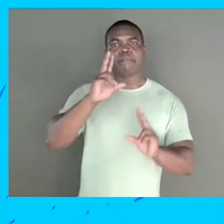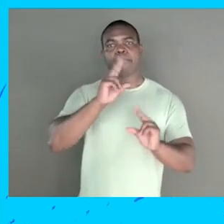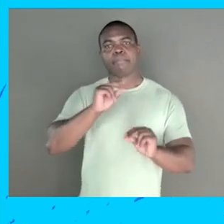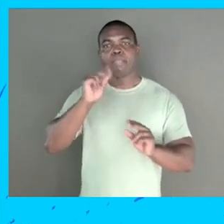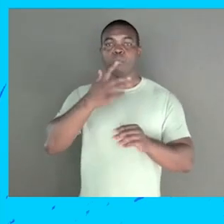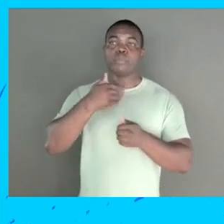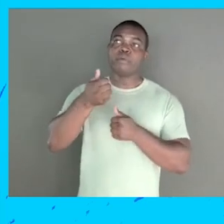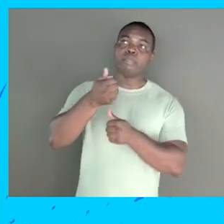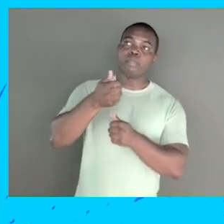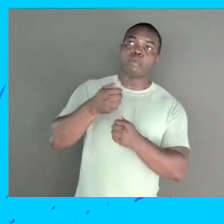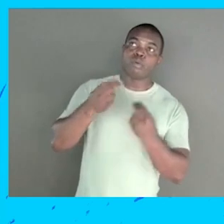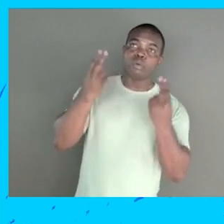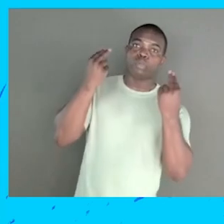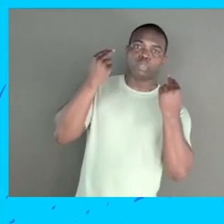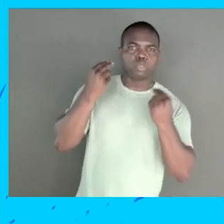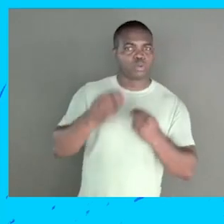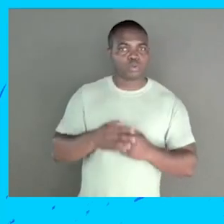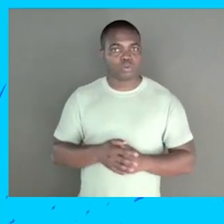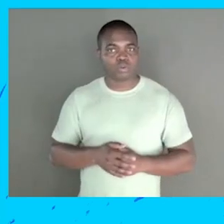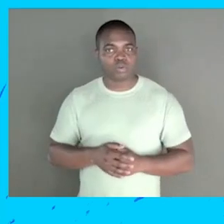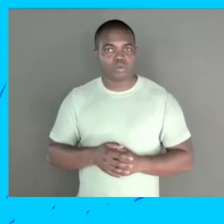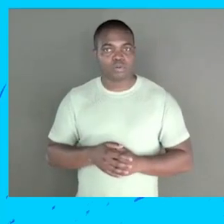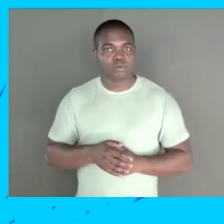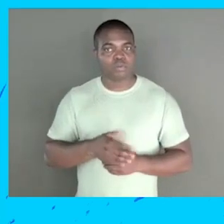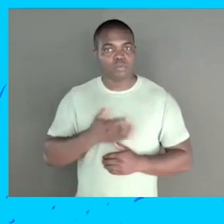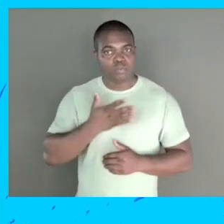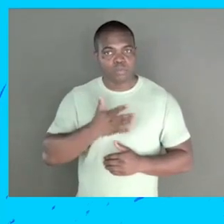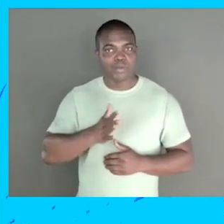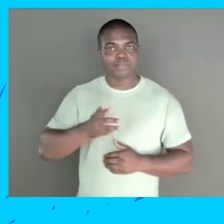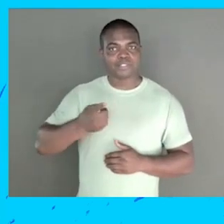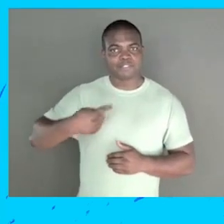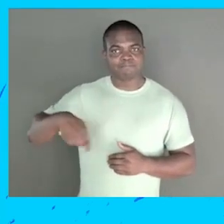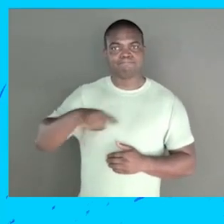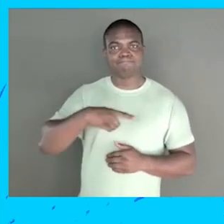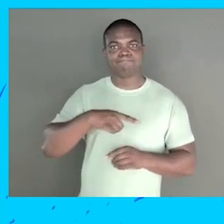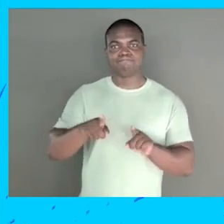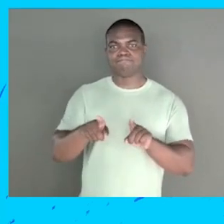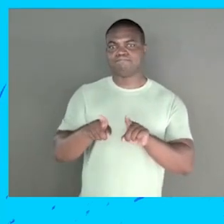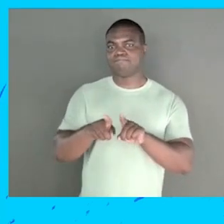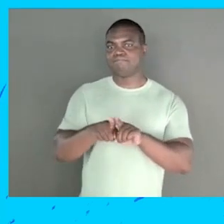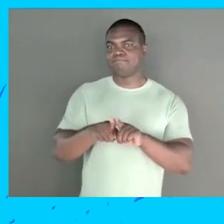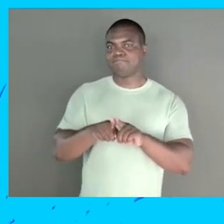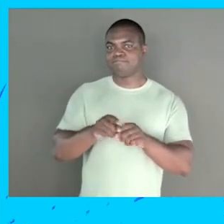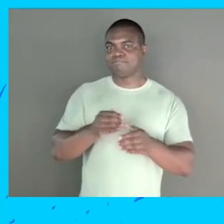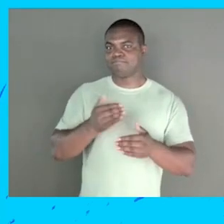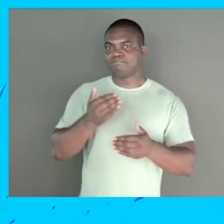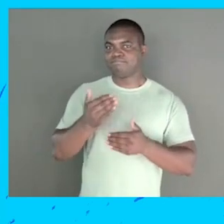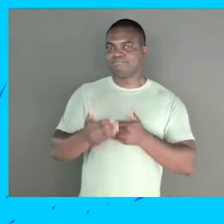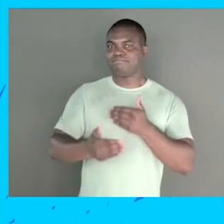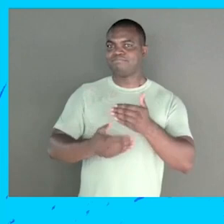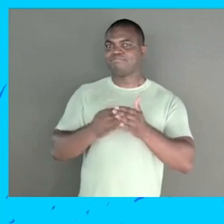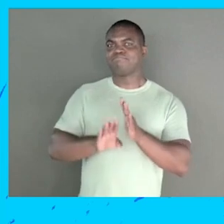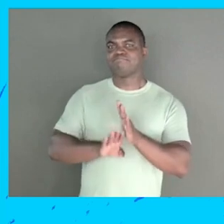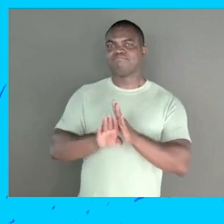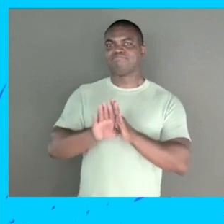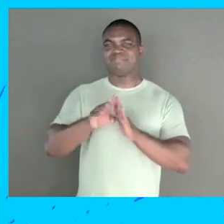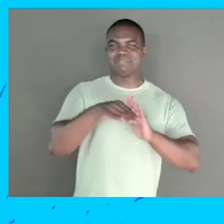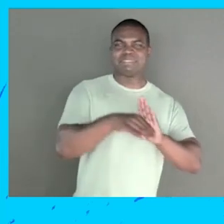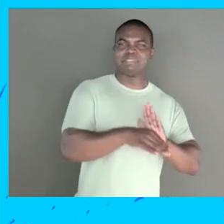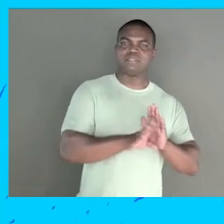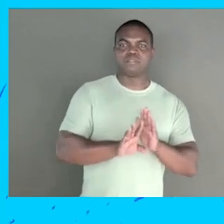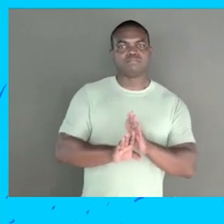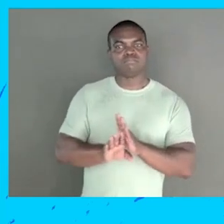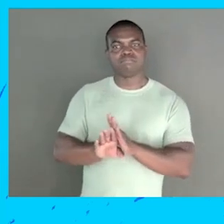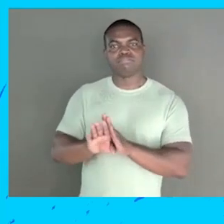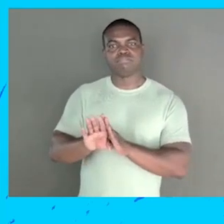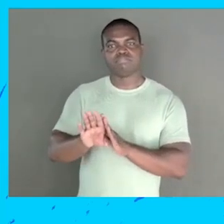only getting worse because you keep wearing a short skirt. Weather is getting out of hand with hot and cold having no